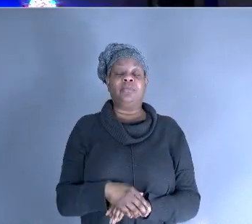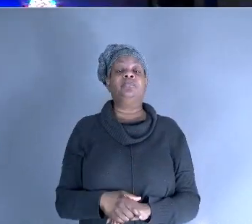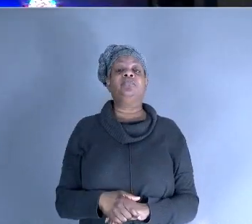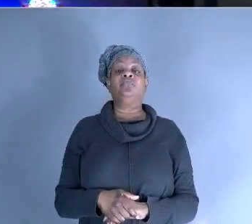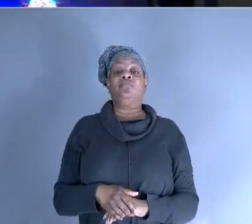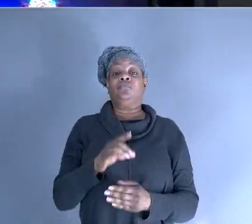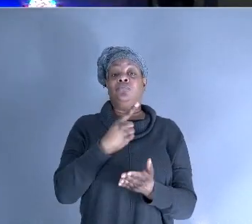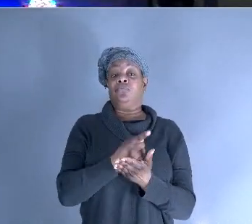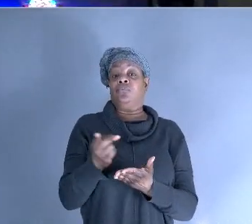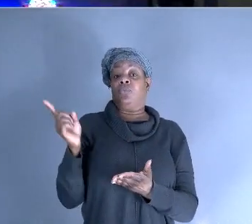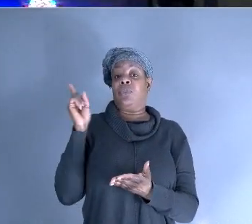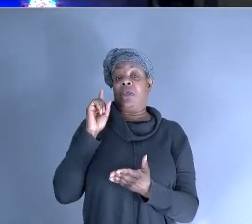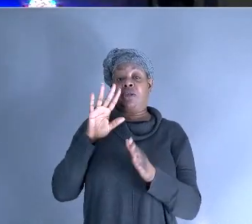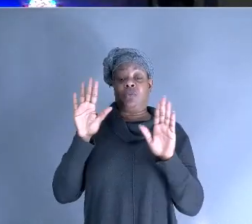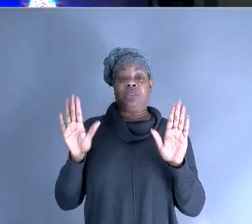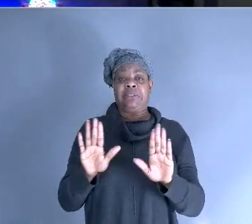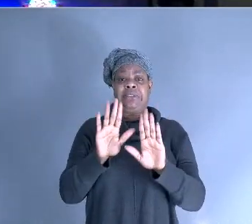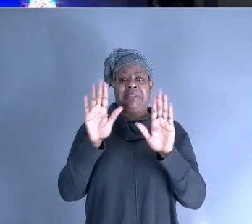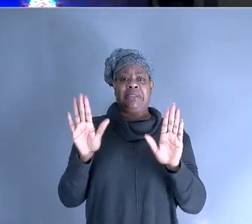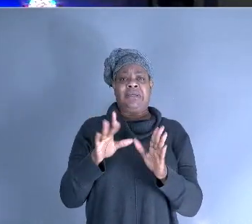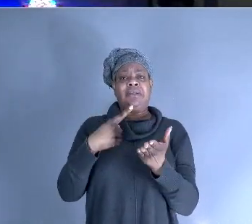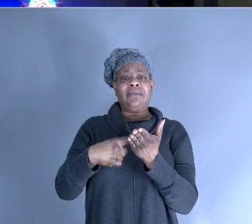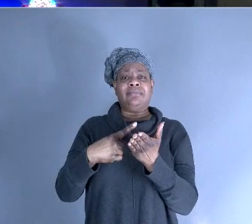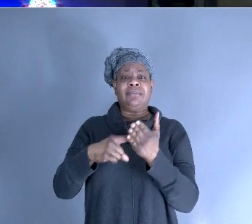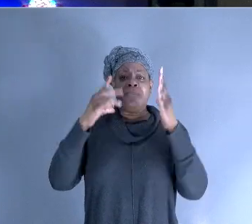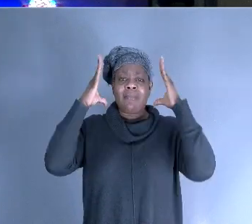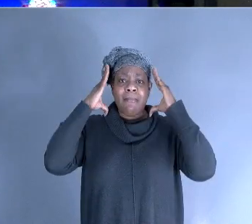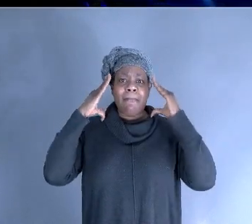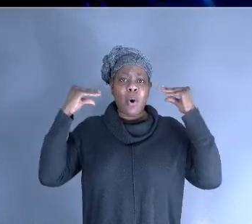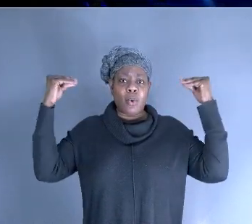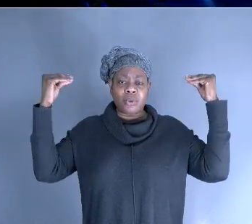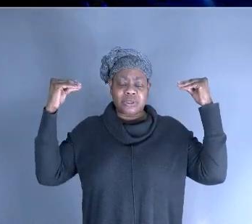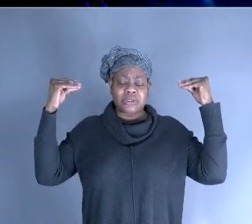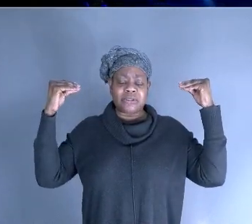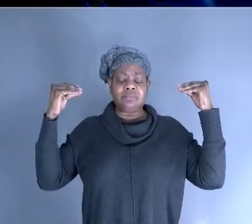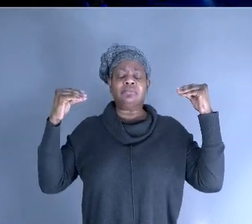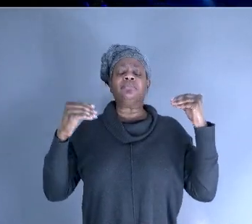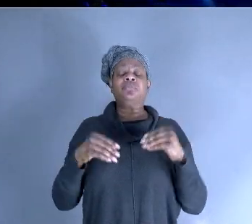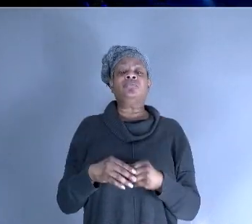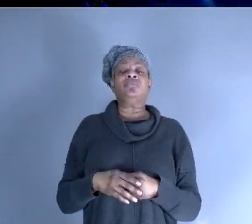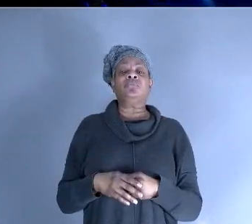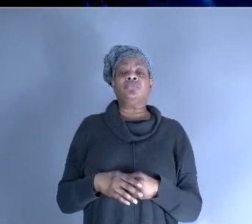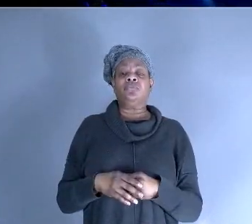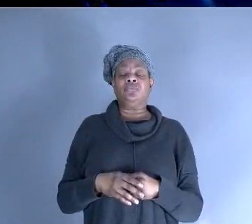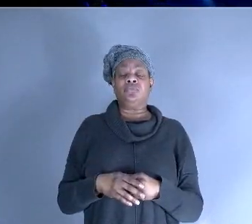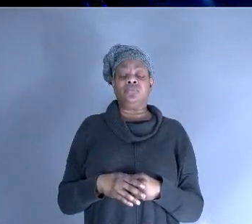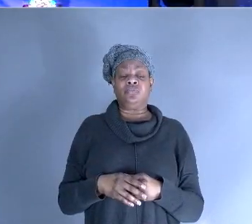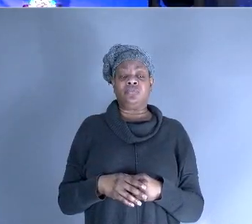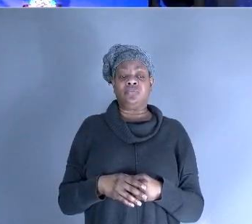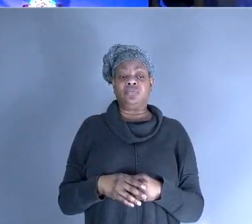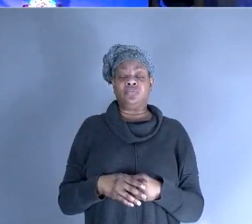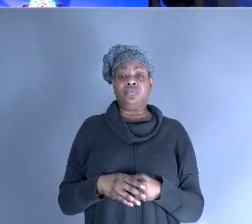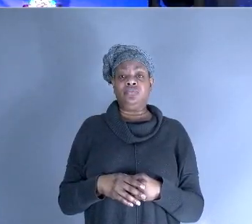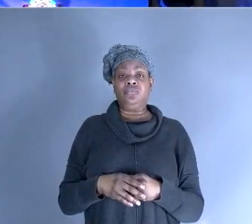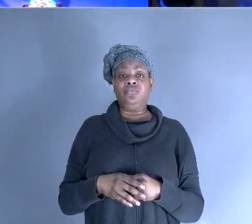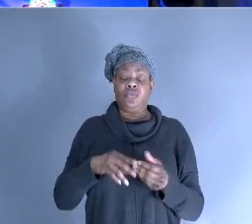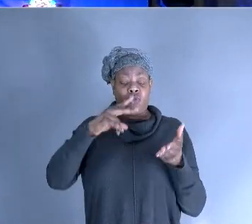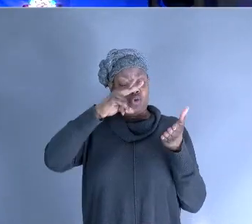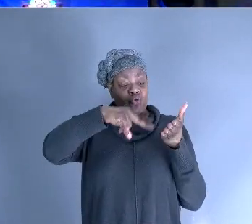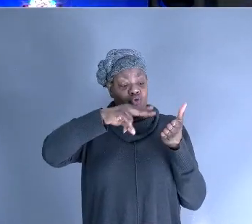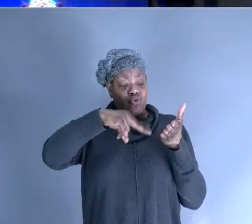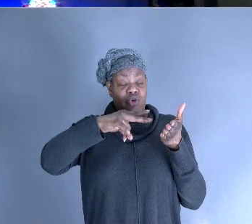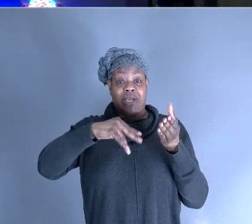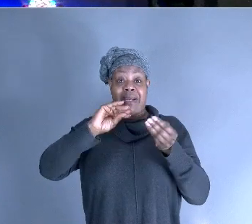Sunday, we talked about Moses and how we discovered that even as we've been reading